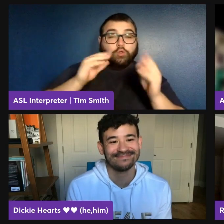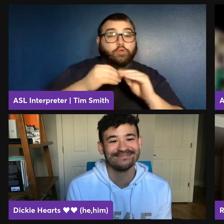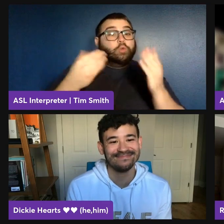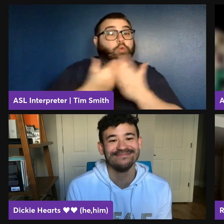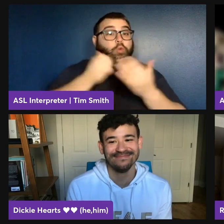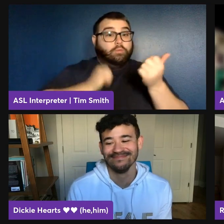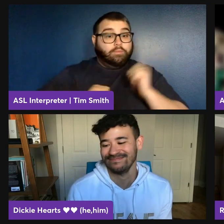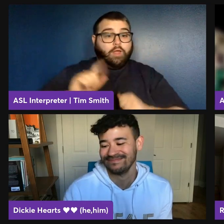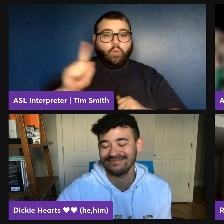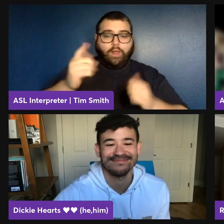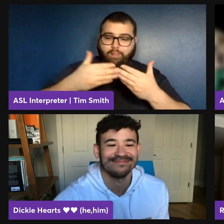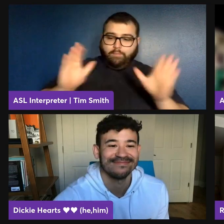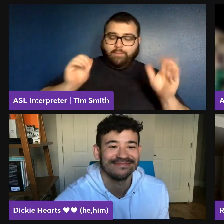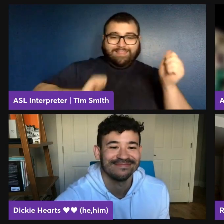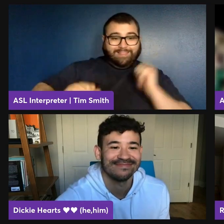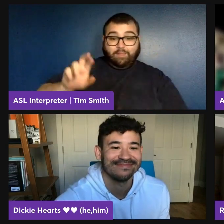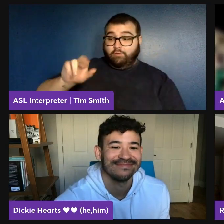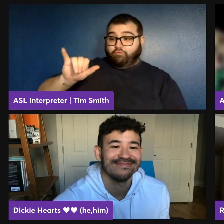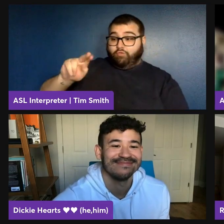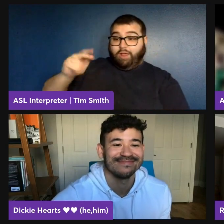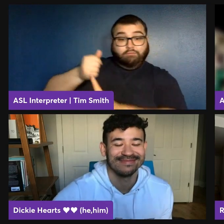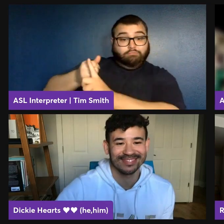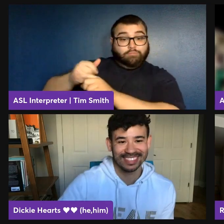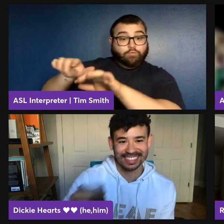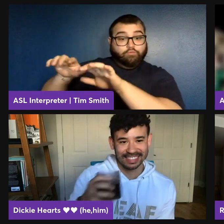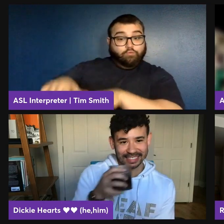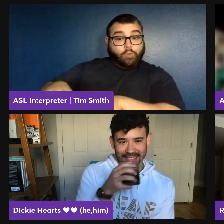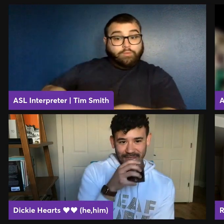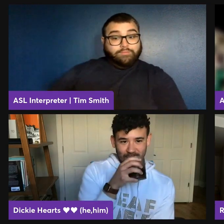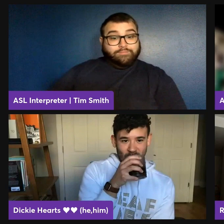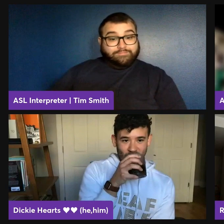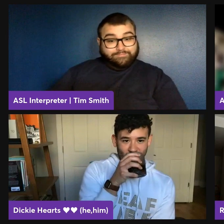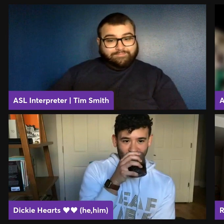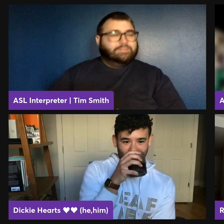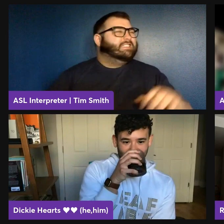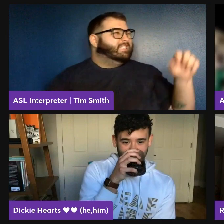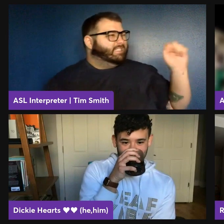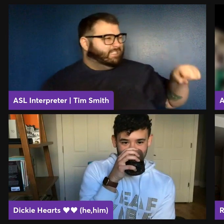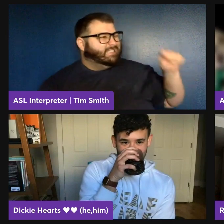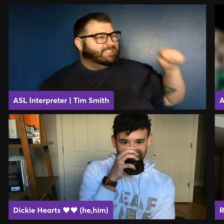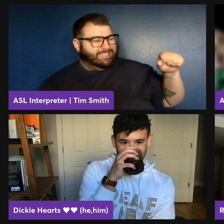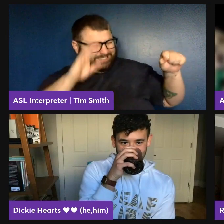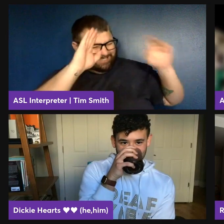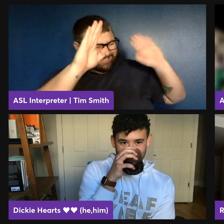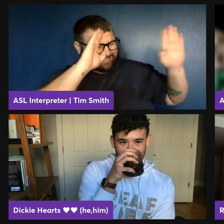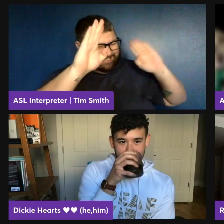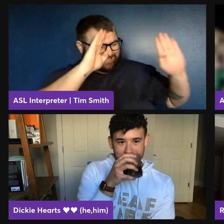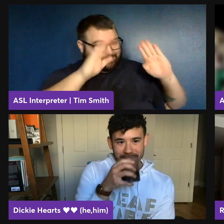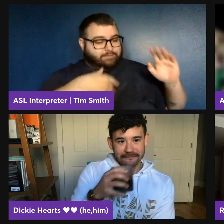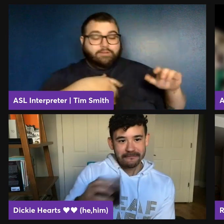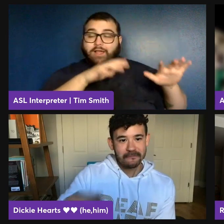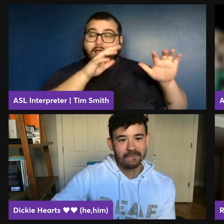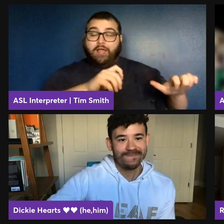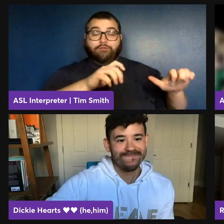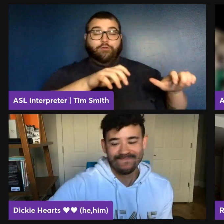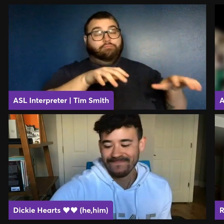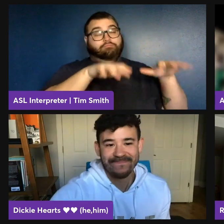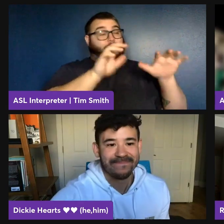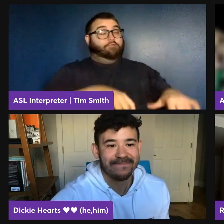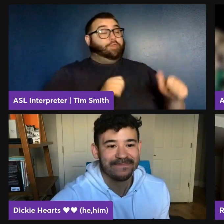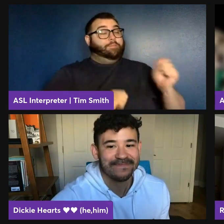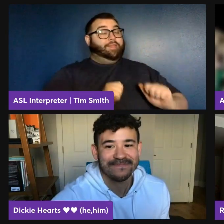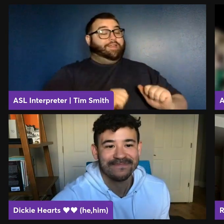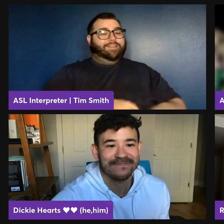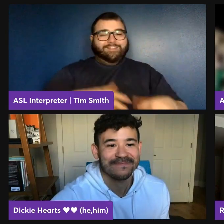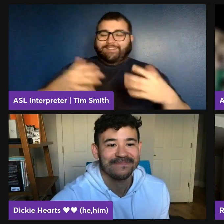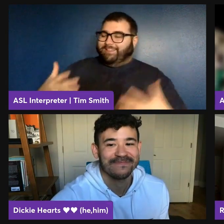at the Public Theater that Ryan wrote. And yes, hi, I wrote the play. Yes,